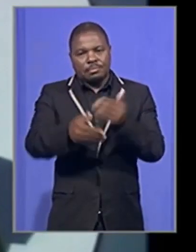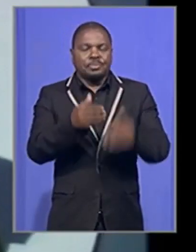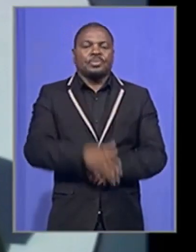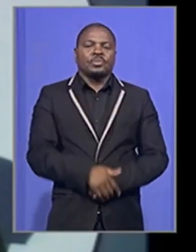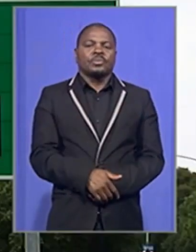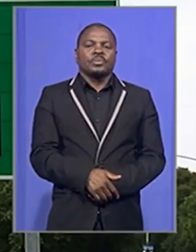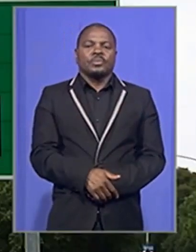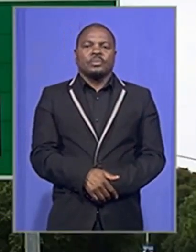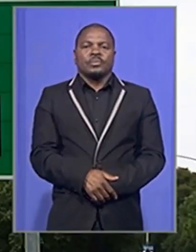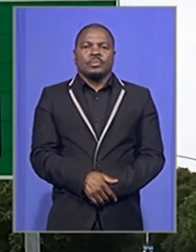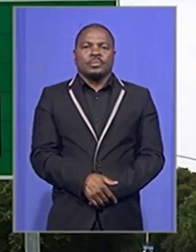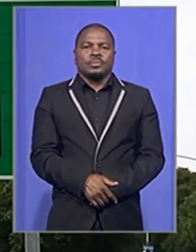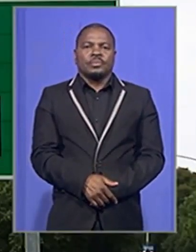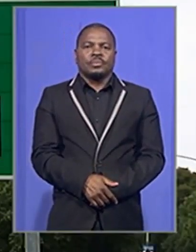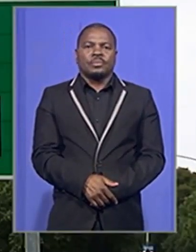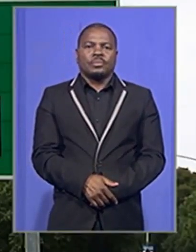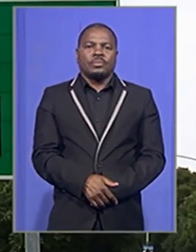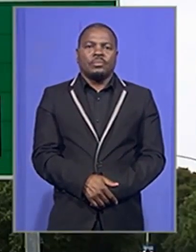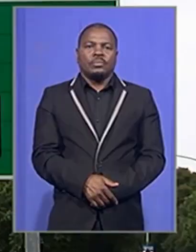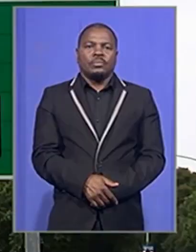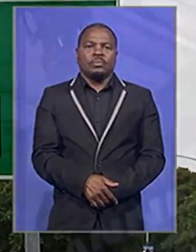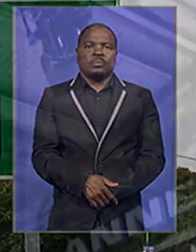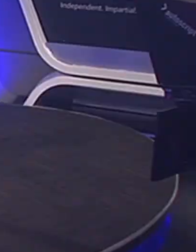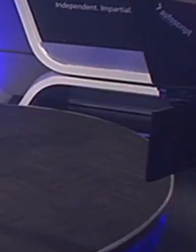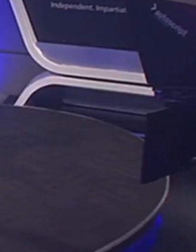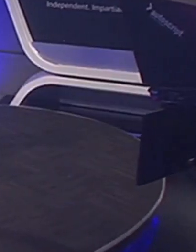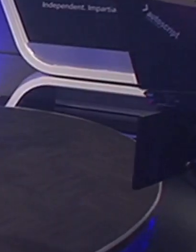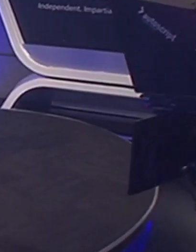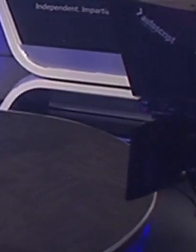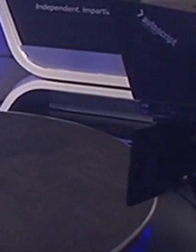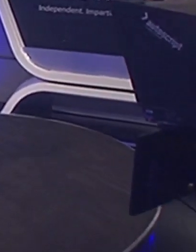SABC News, Centurion.